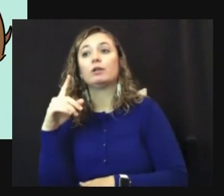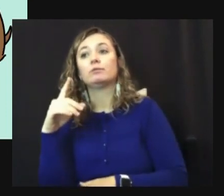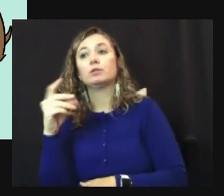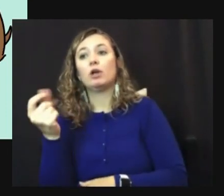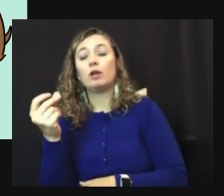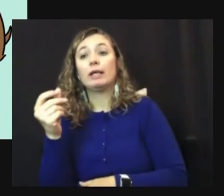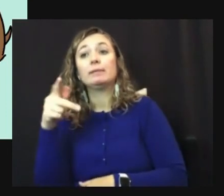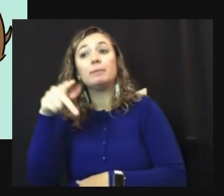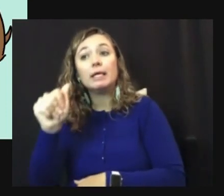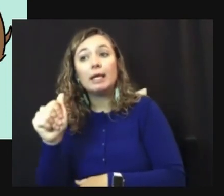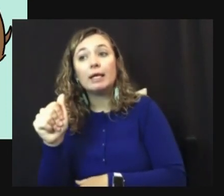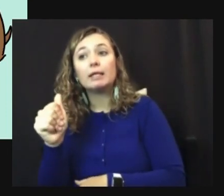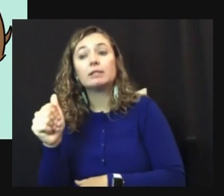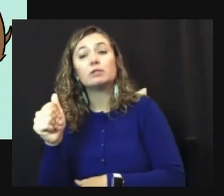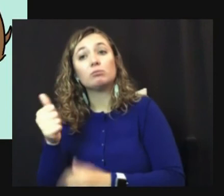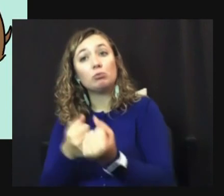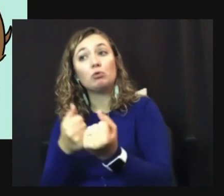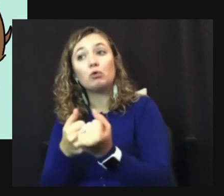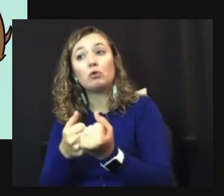there